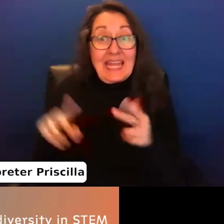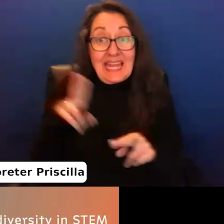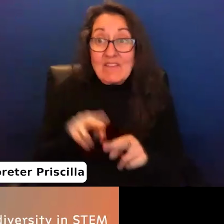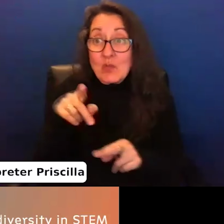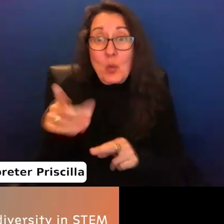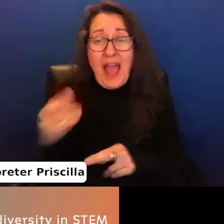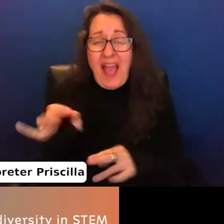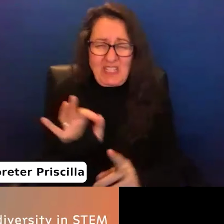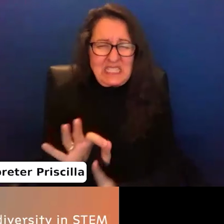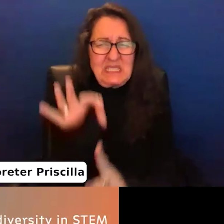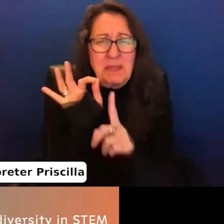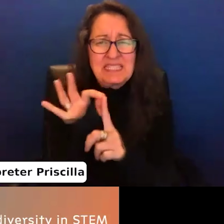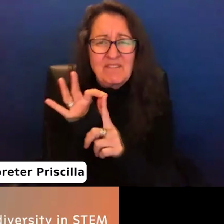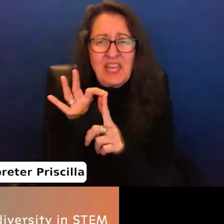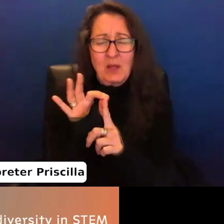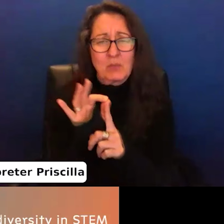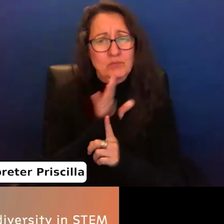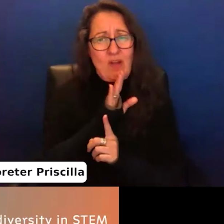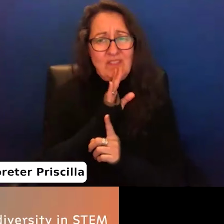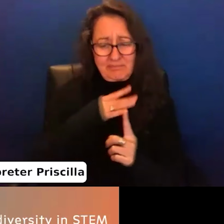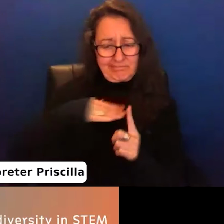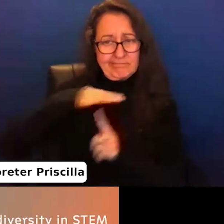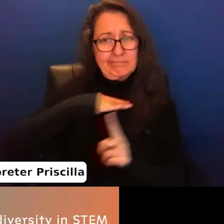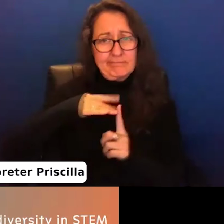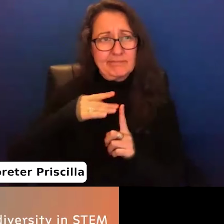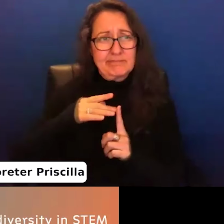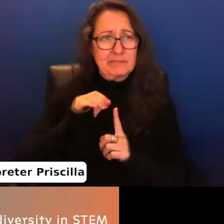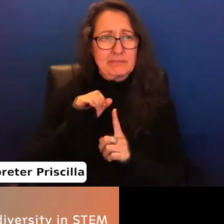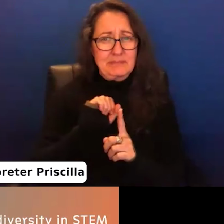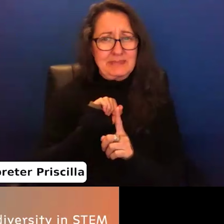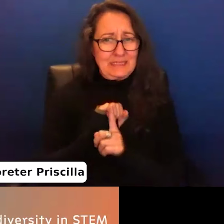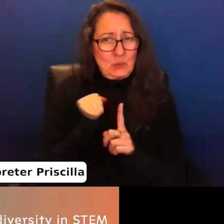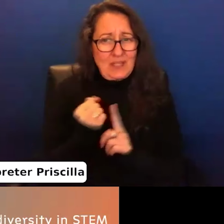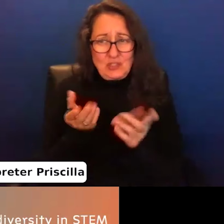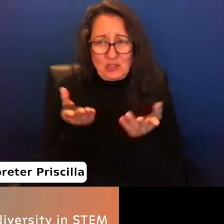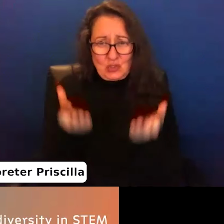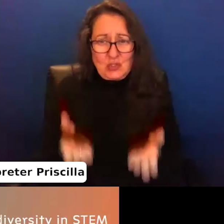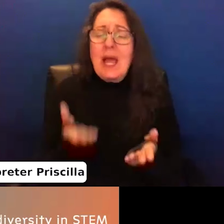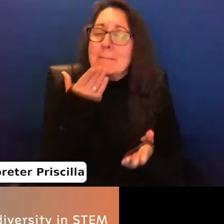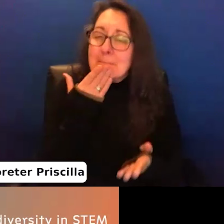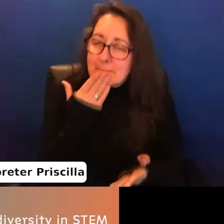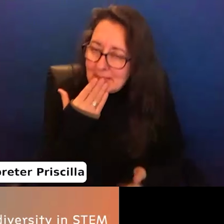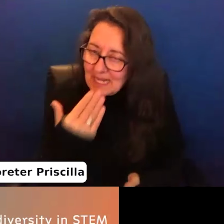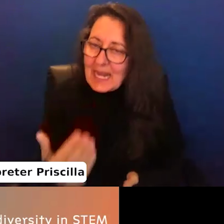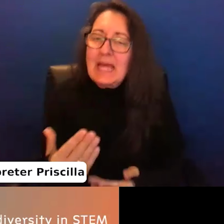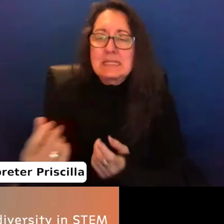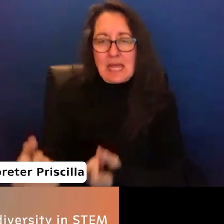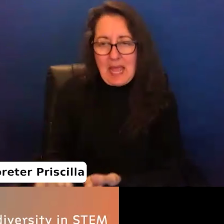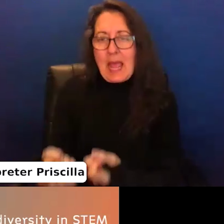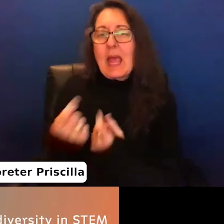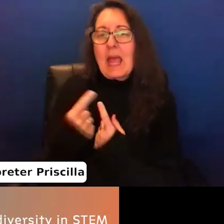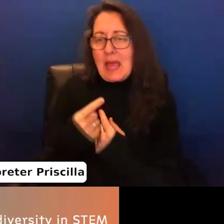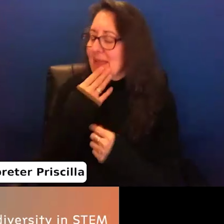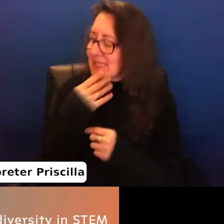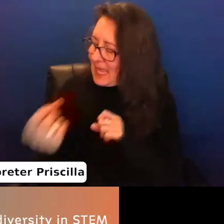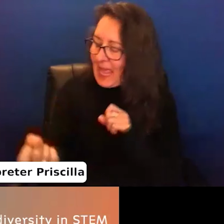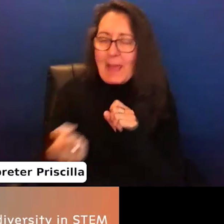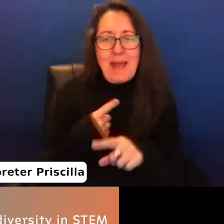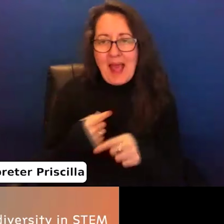give to us, you'd like to share with us, please send any emails to our applications